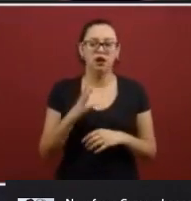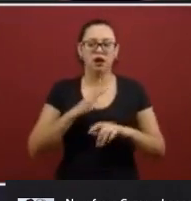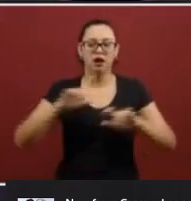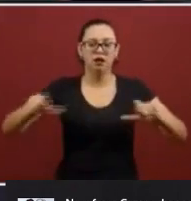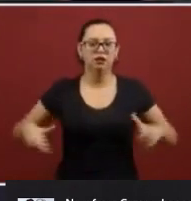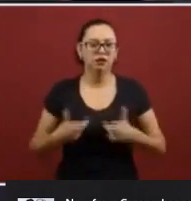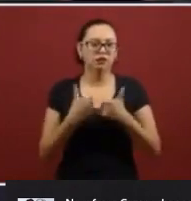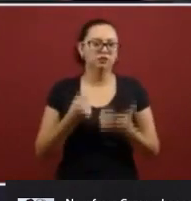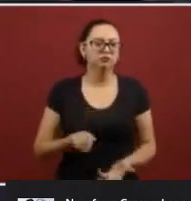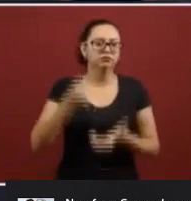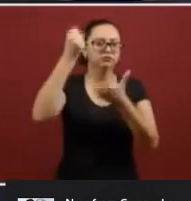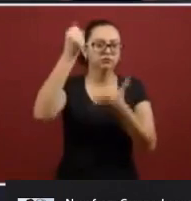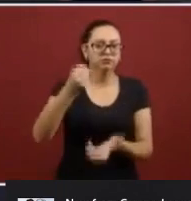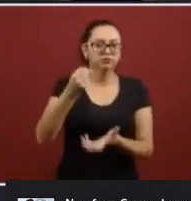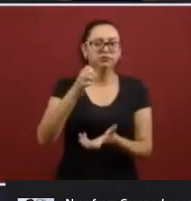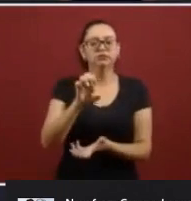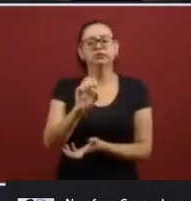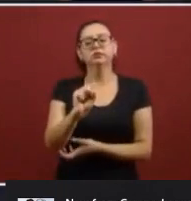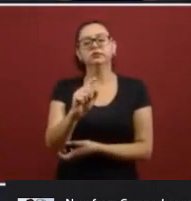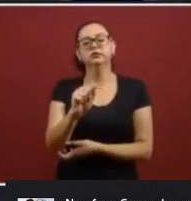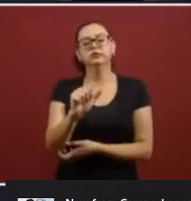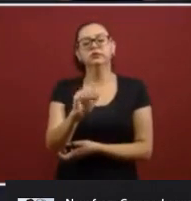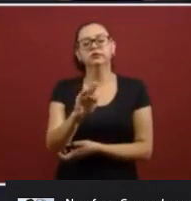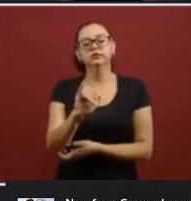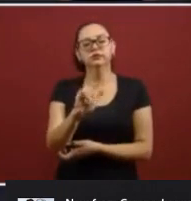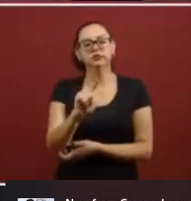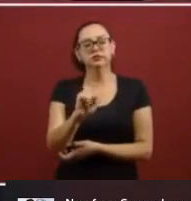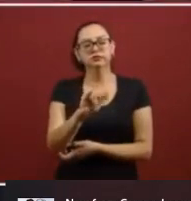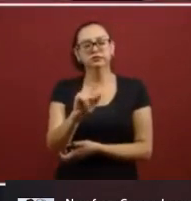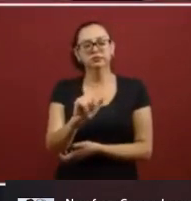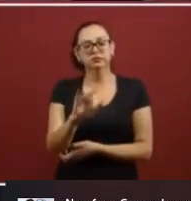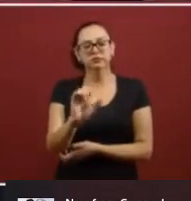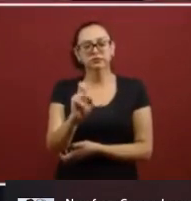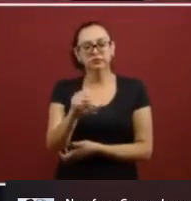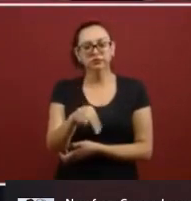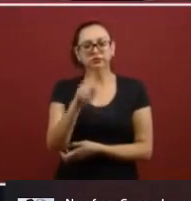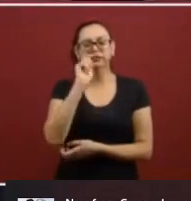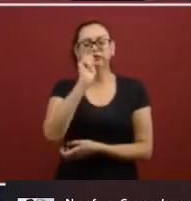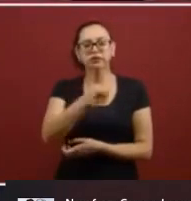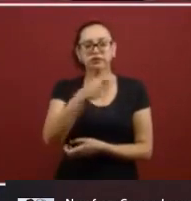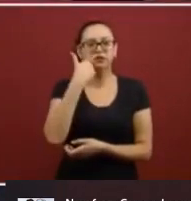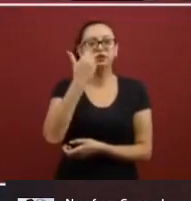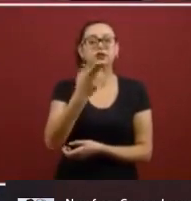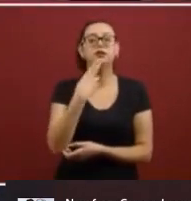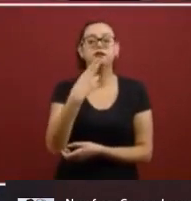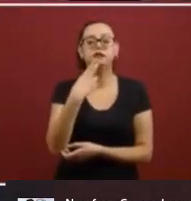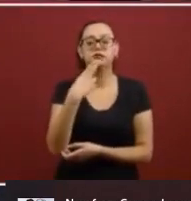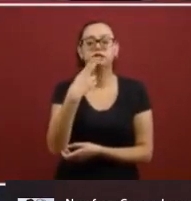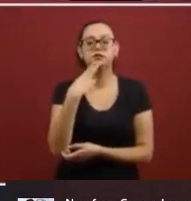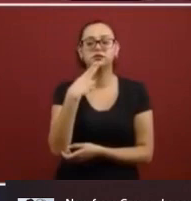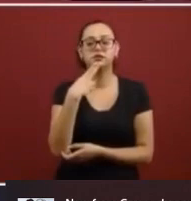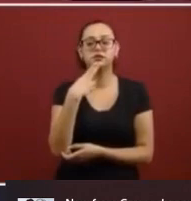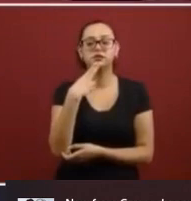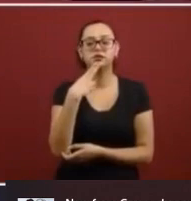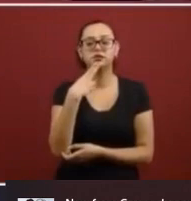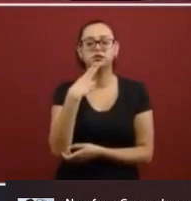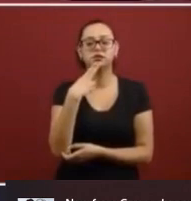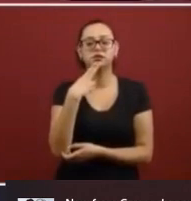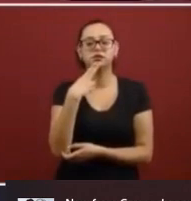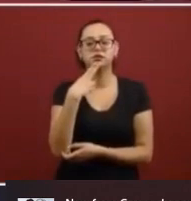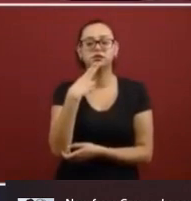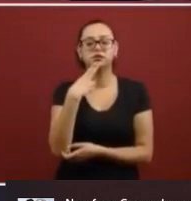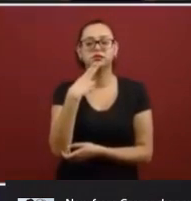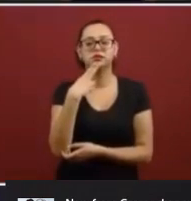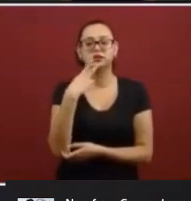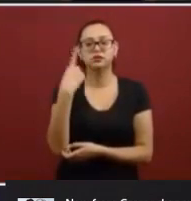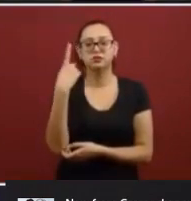stabilizing fund han that querido, has been, they've been trying que se to utilice to utilize para to